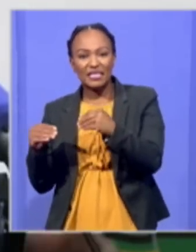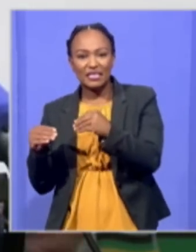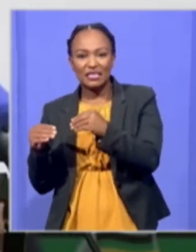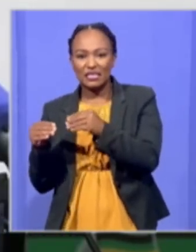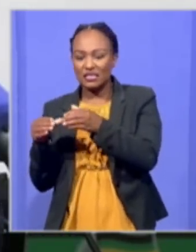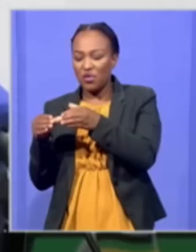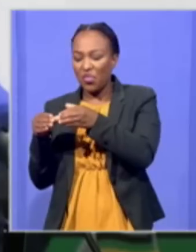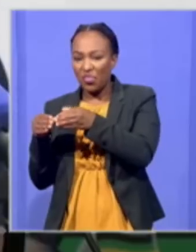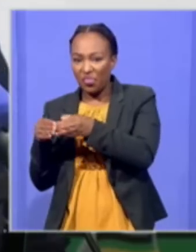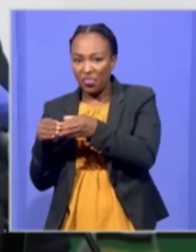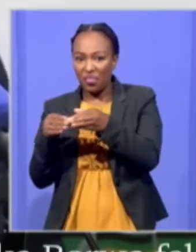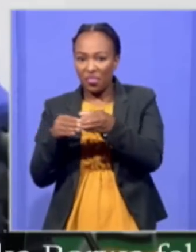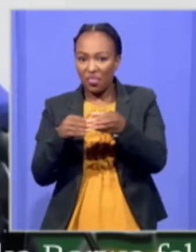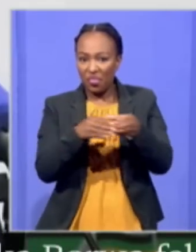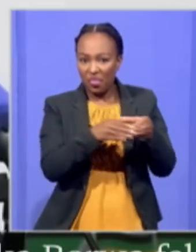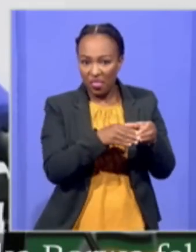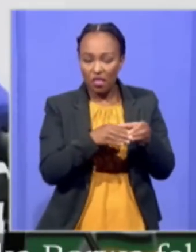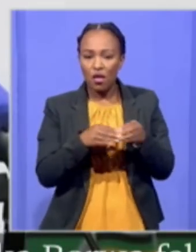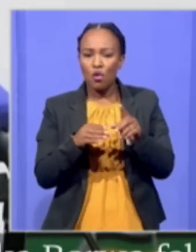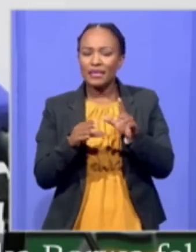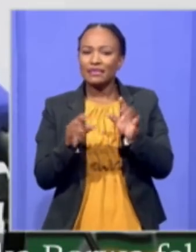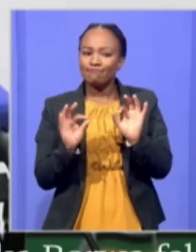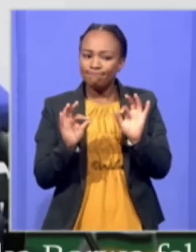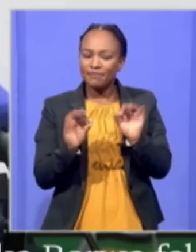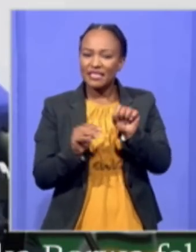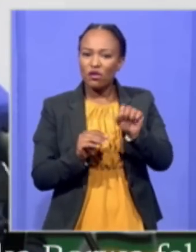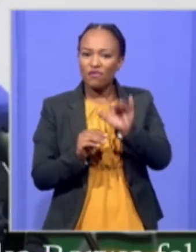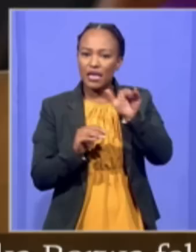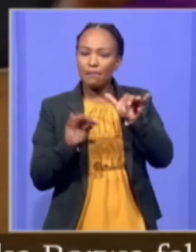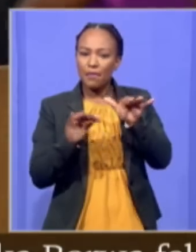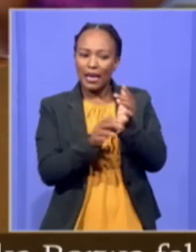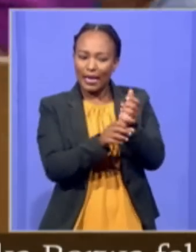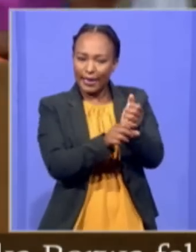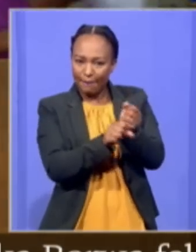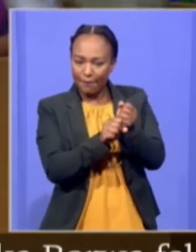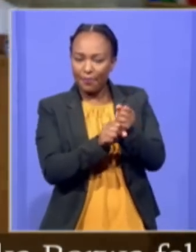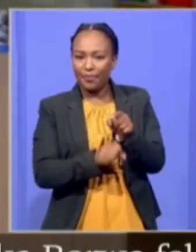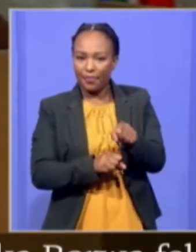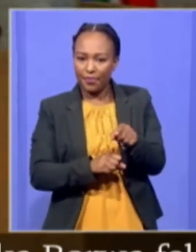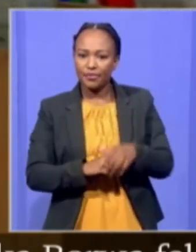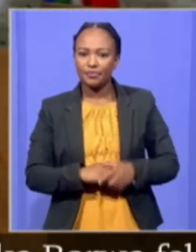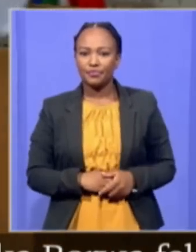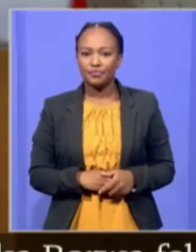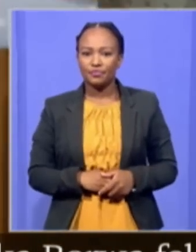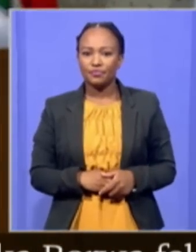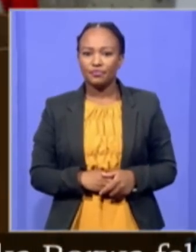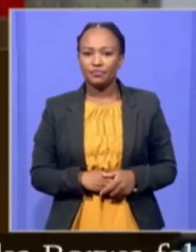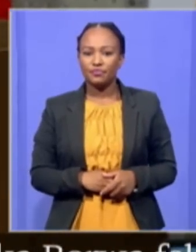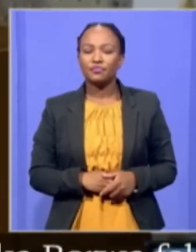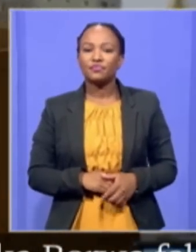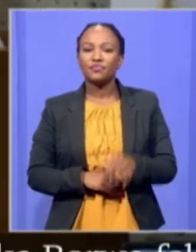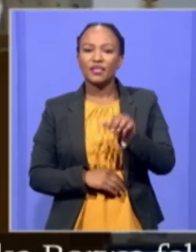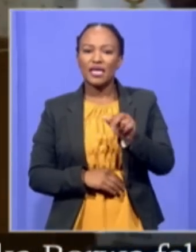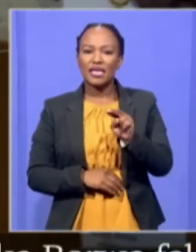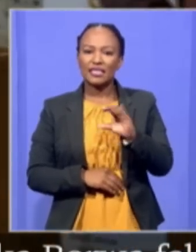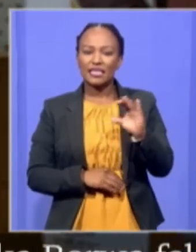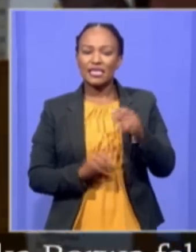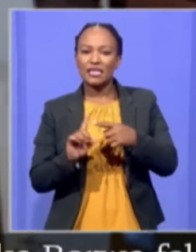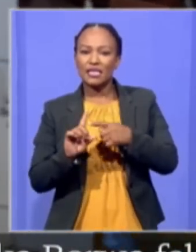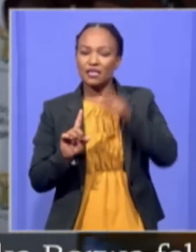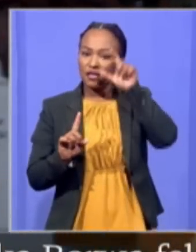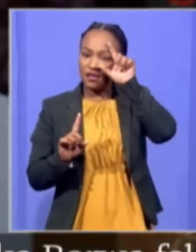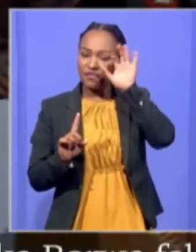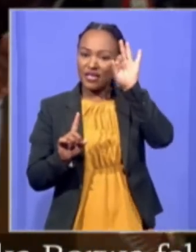must be preserved for South Africans going forward. Nakong ya ge mongwaledi kakaretšo wa ANC Fikile Mbalula a